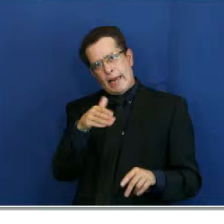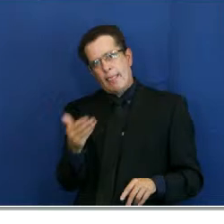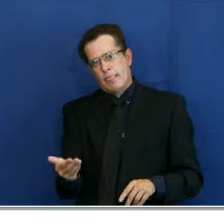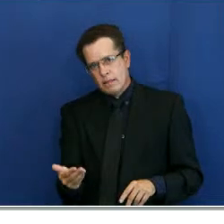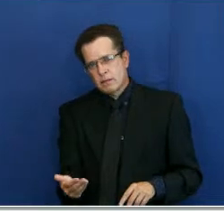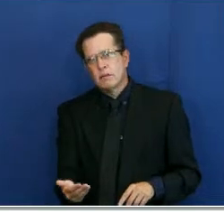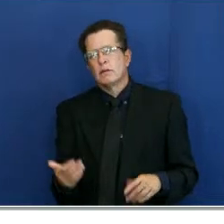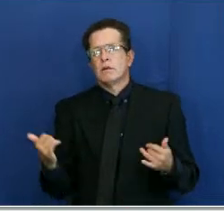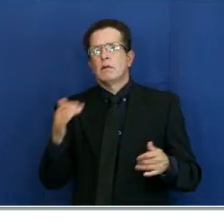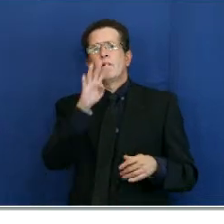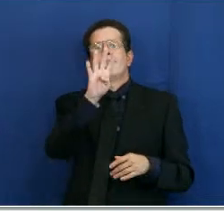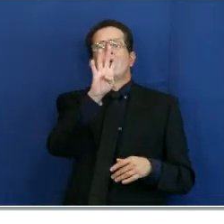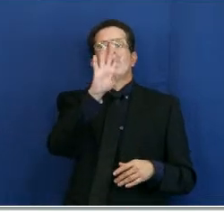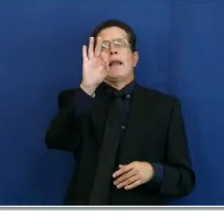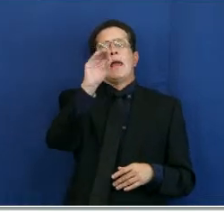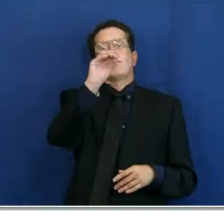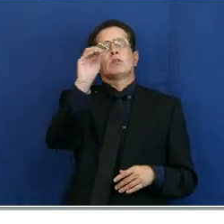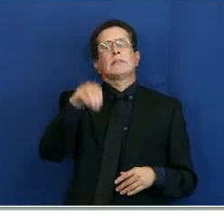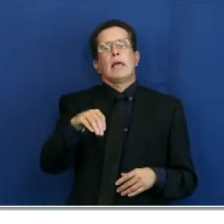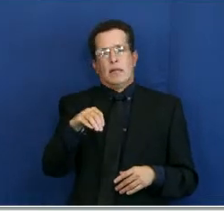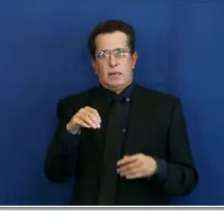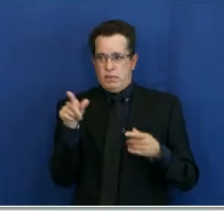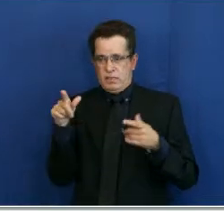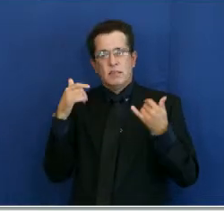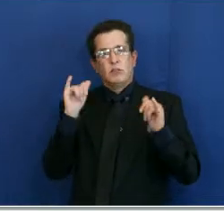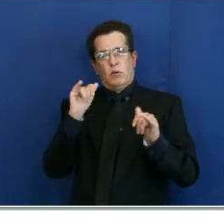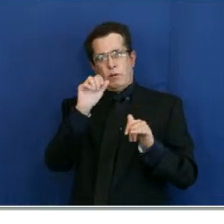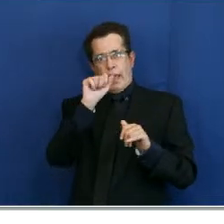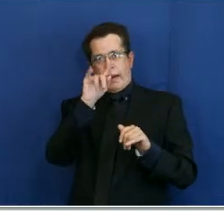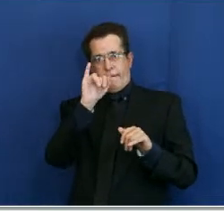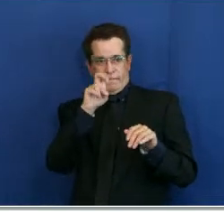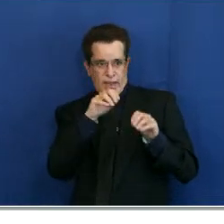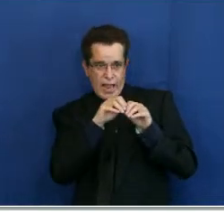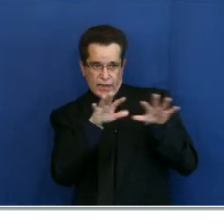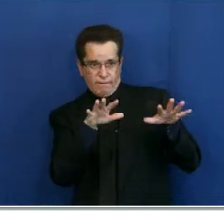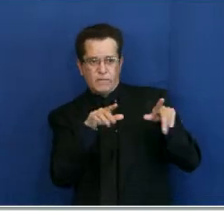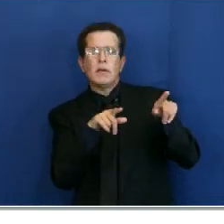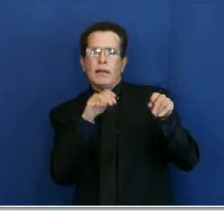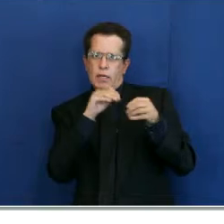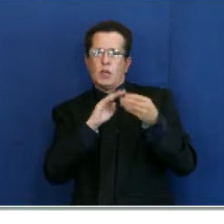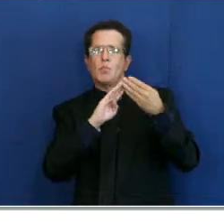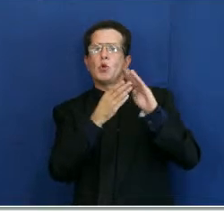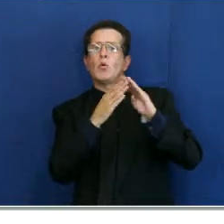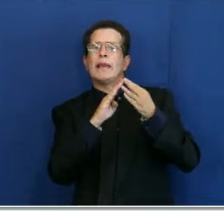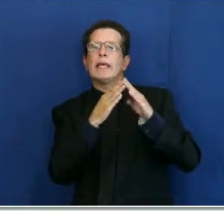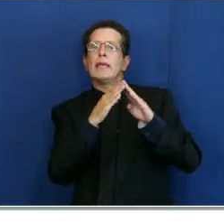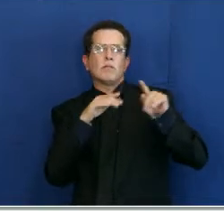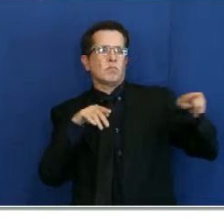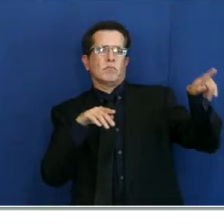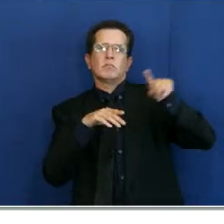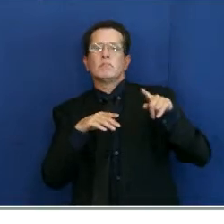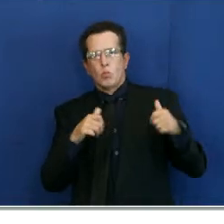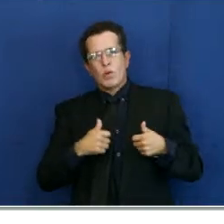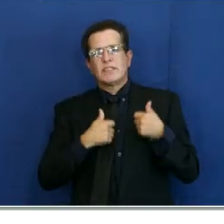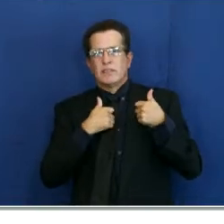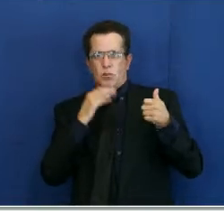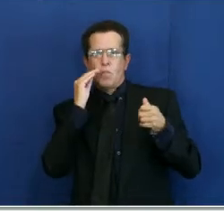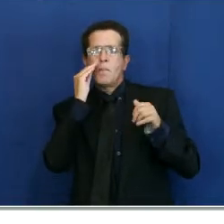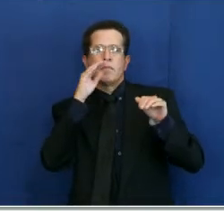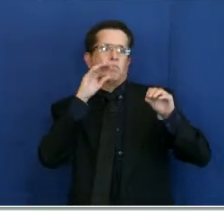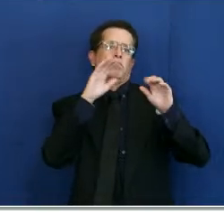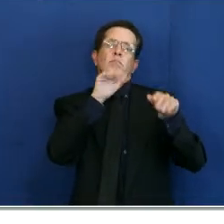or 49%, of the 120 currently active outbreaks are in community setting locations. Since